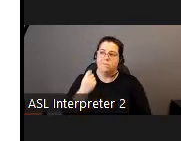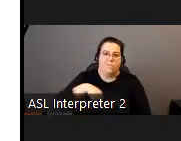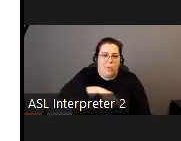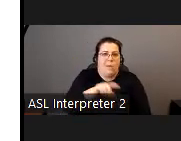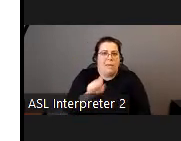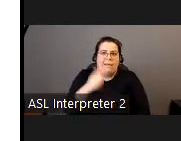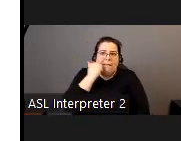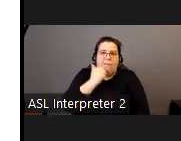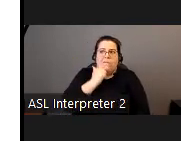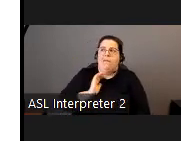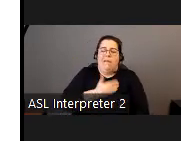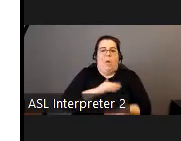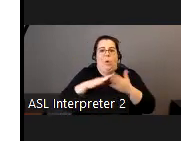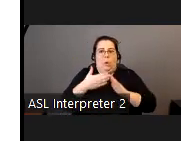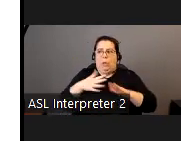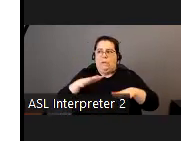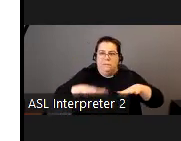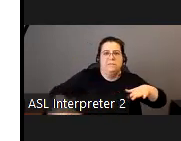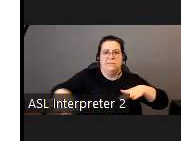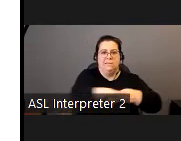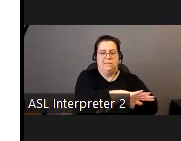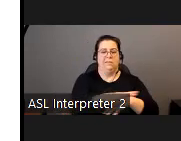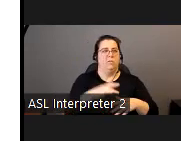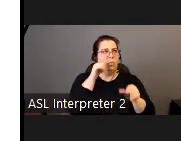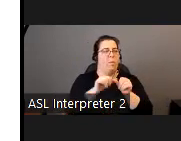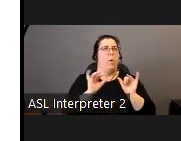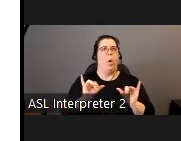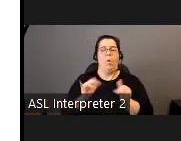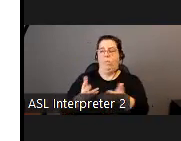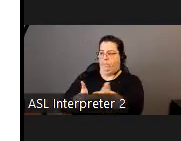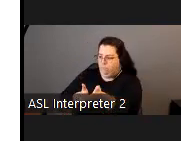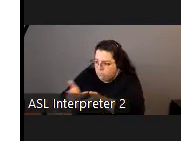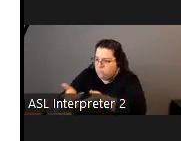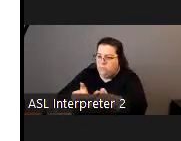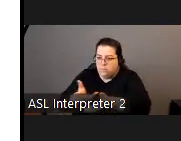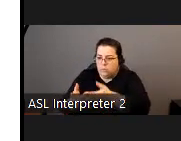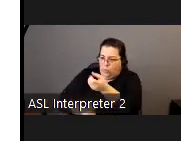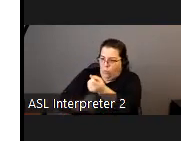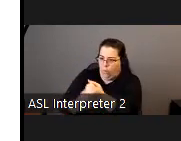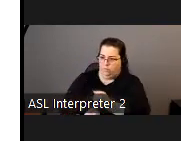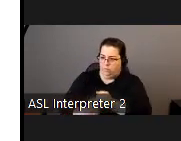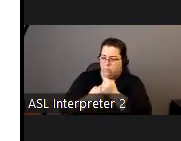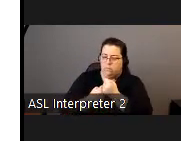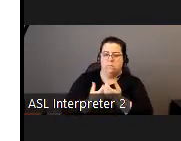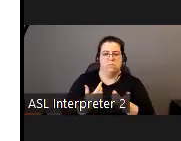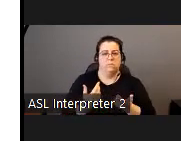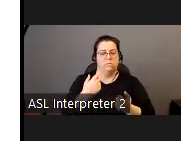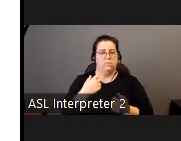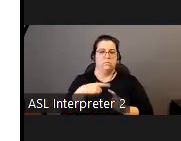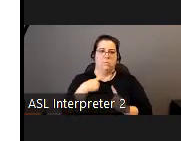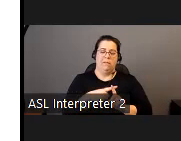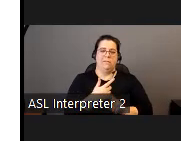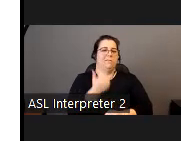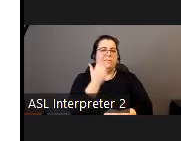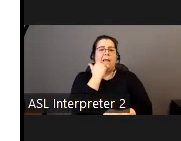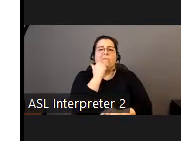remember that we're talking about people, we're engaging with each other. We need to support each other and the people that we encounter in